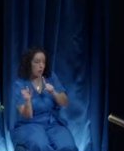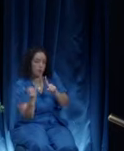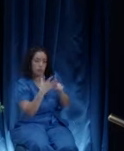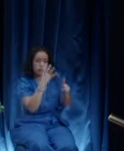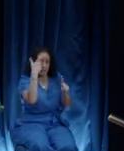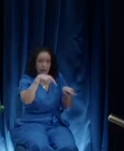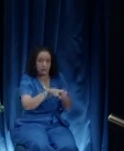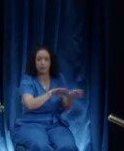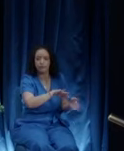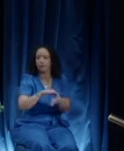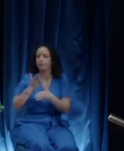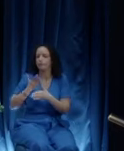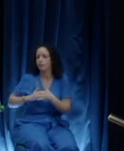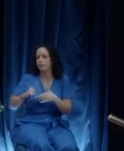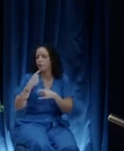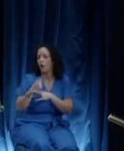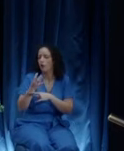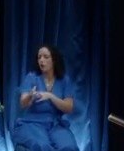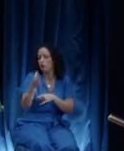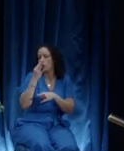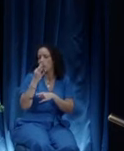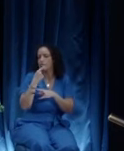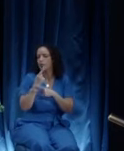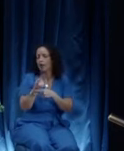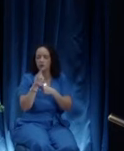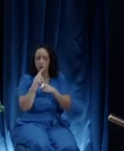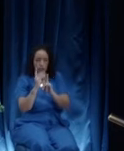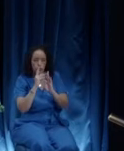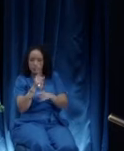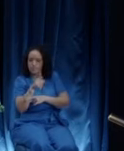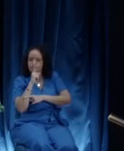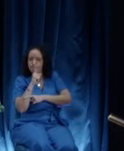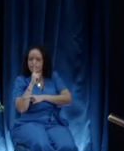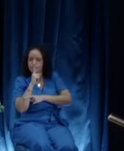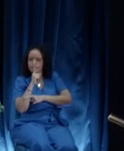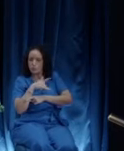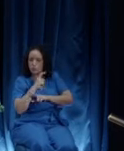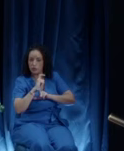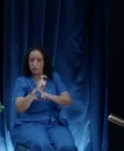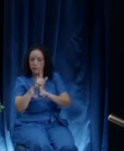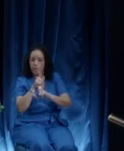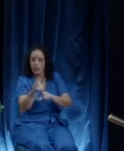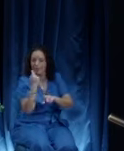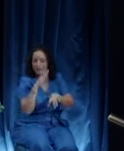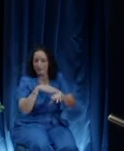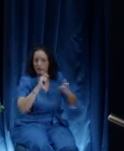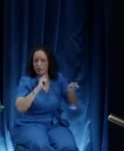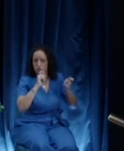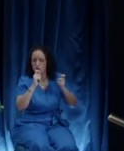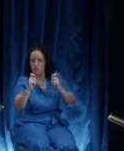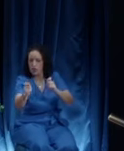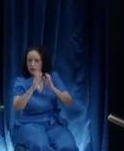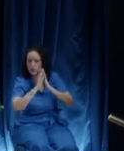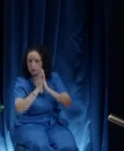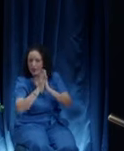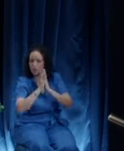I was going to ask, you talked about staying under the radar to survive, but with the change of religion at the time, you can't really keep that